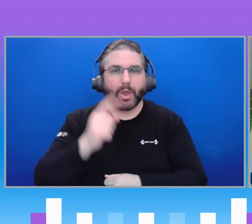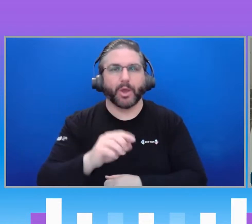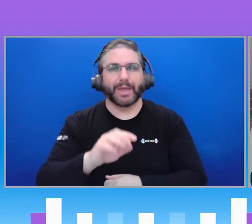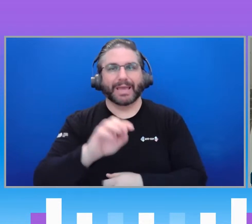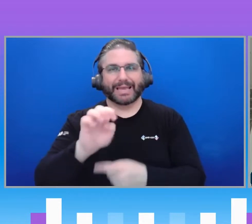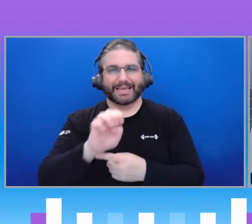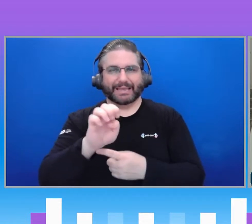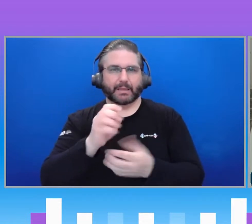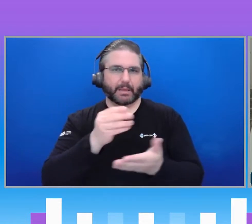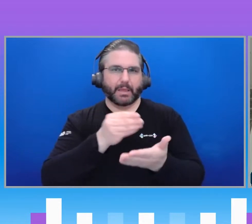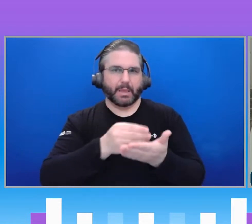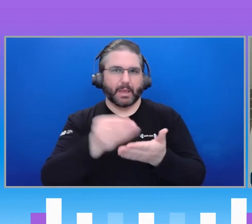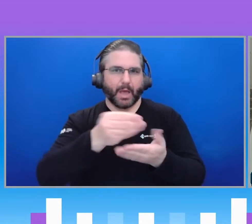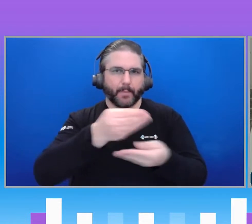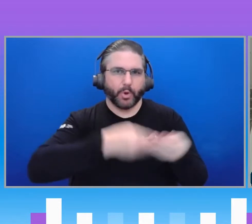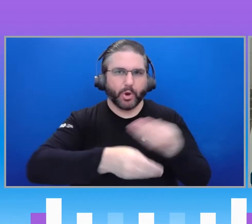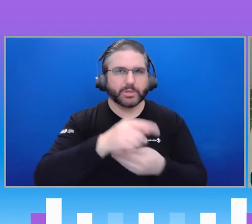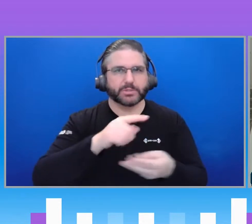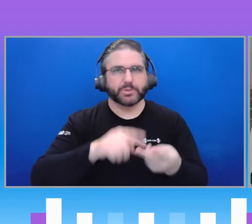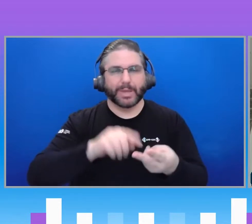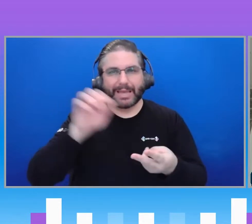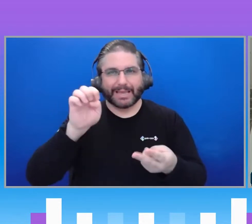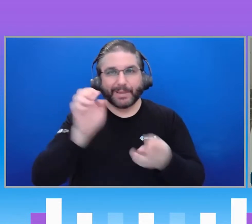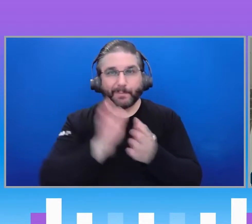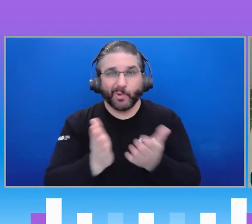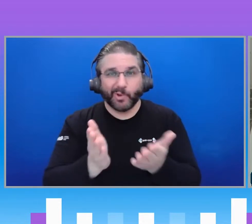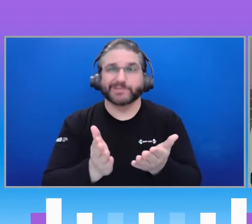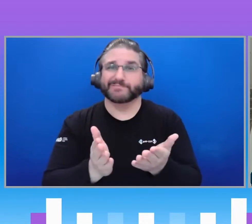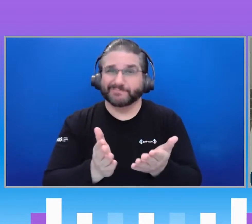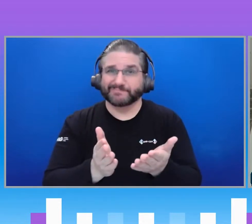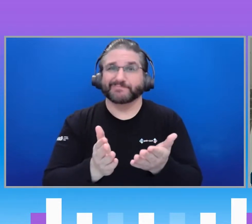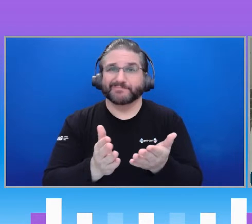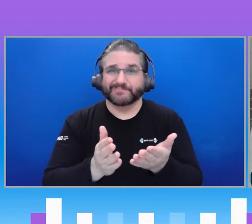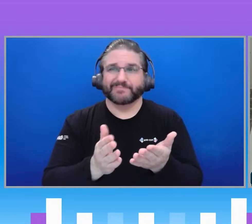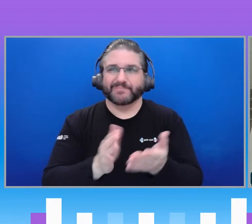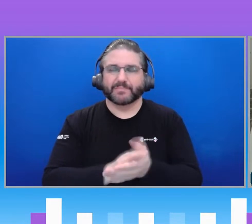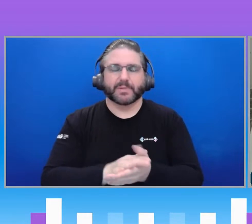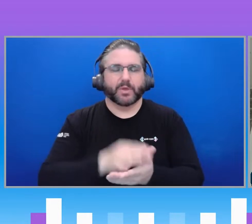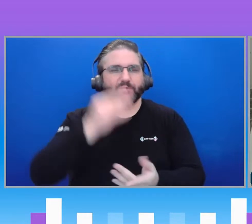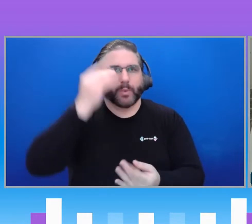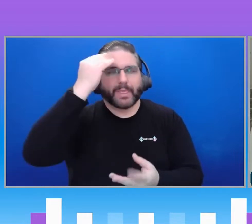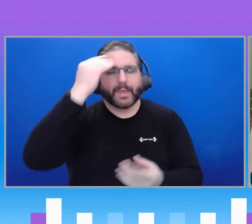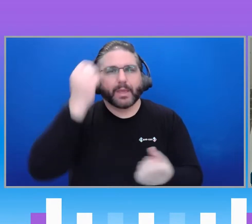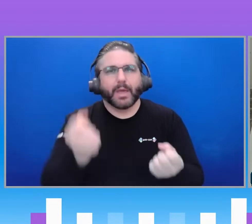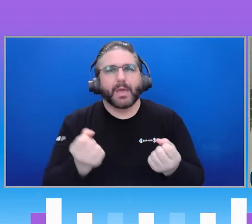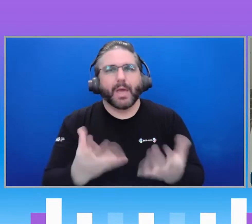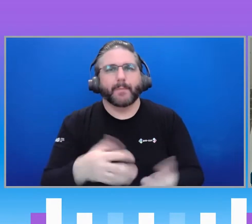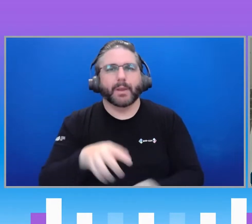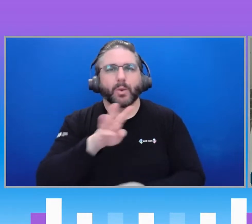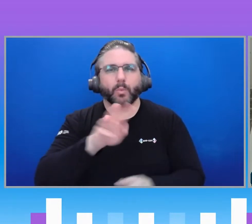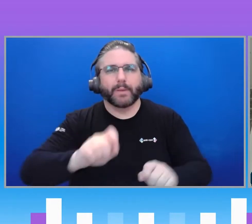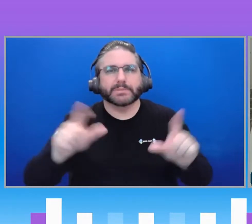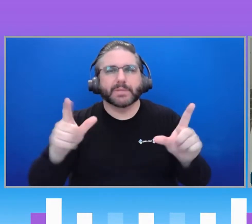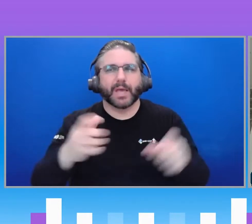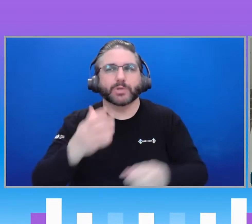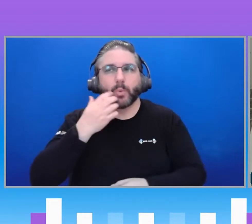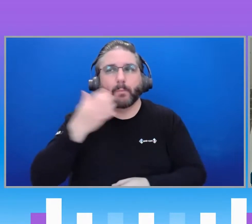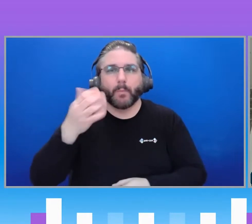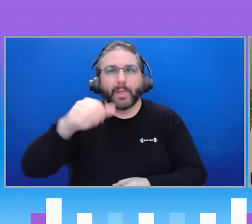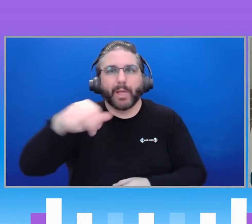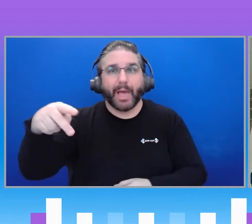and ebooks, for example. If we think of the amount of websites and mobile applications that are